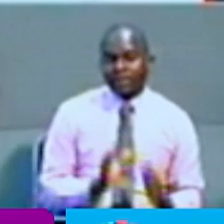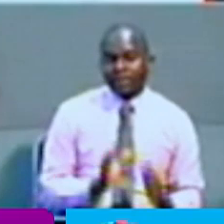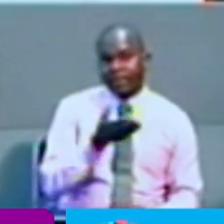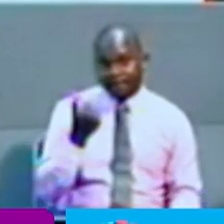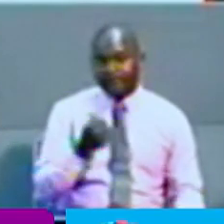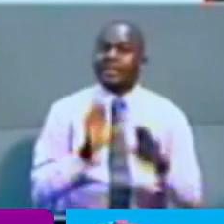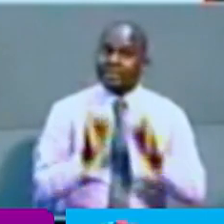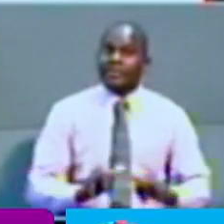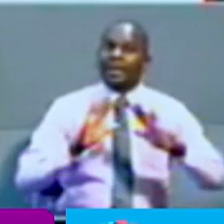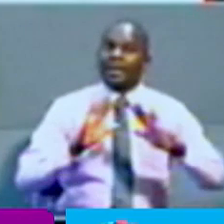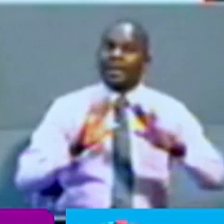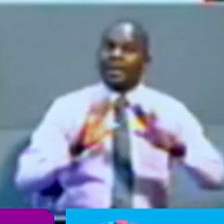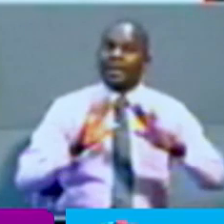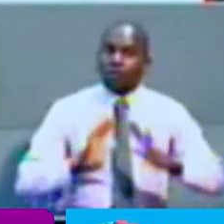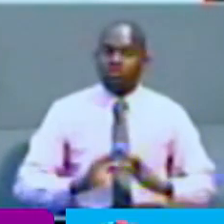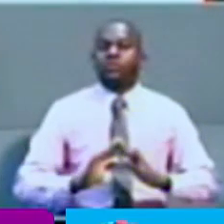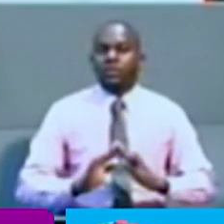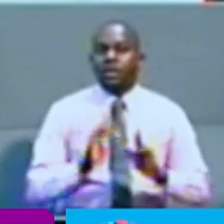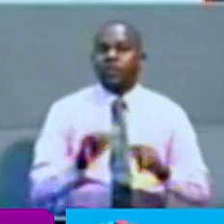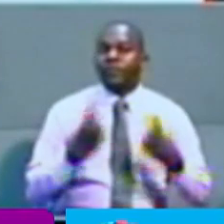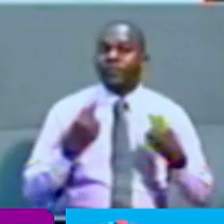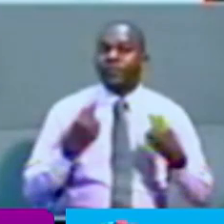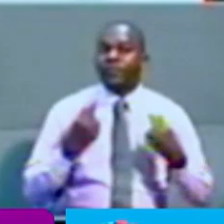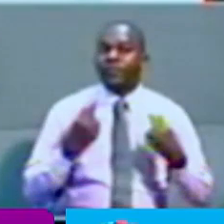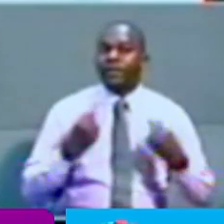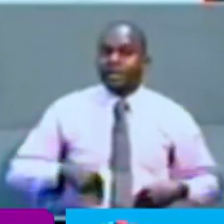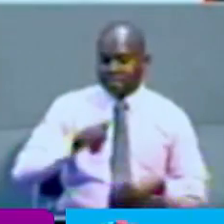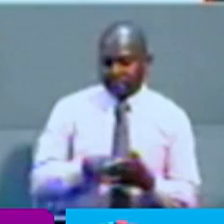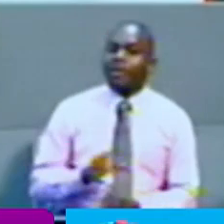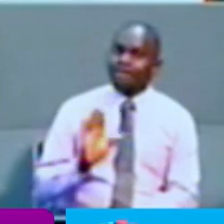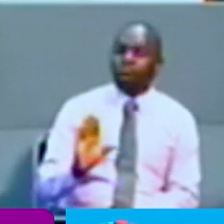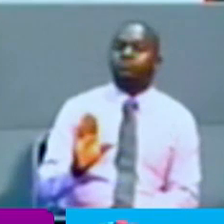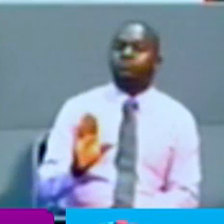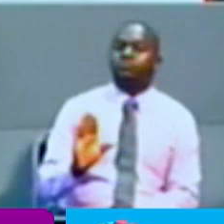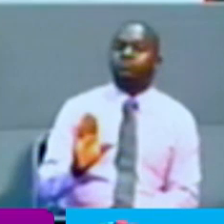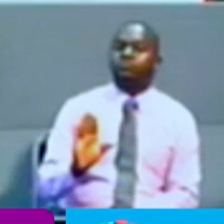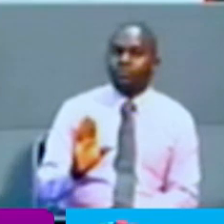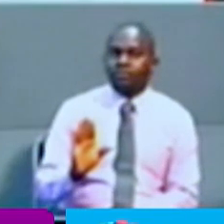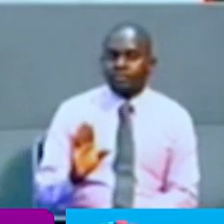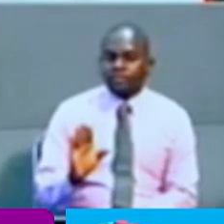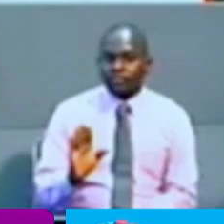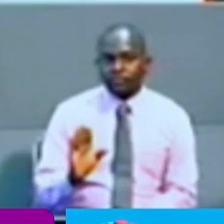to stay at home and the, somebody from Health Center 3 and find you there.